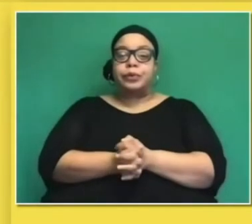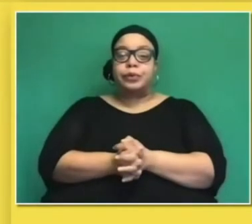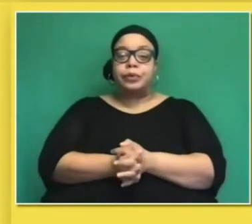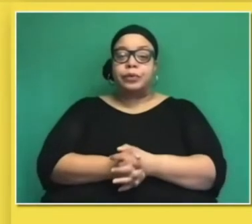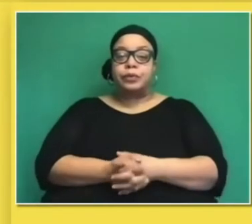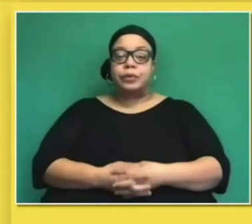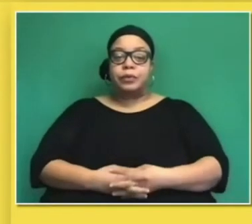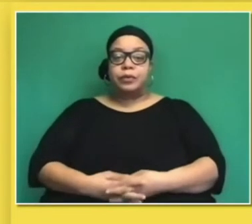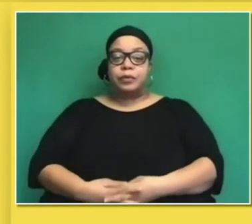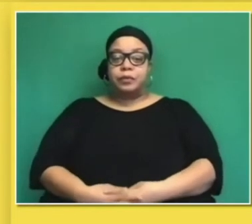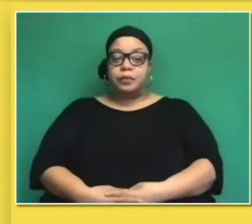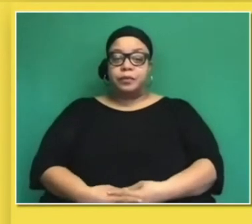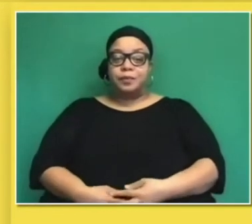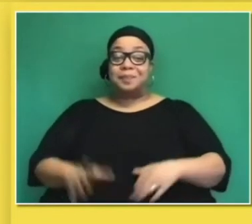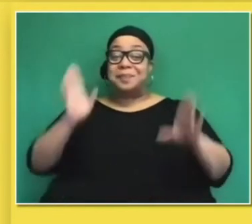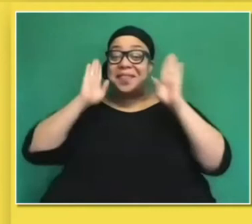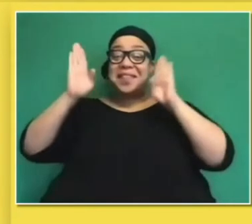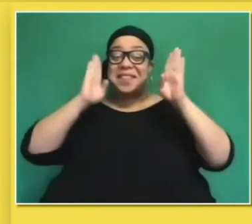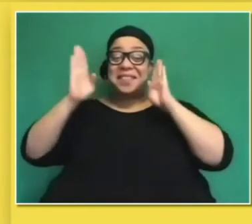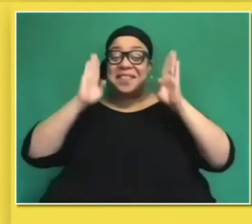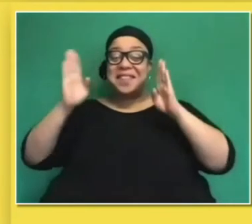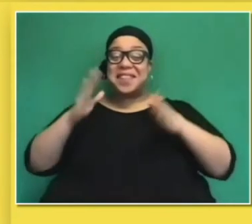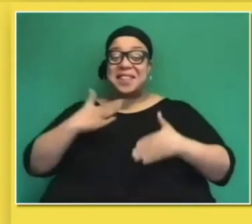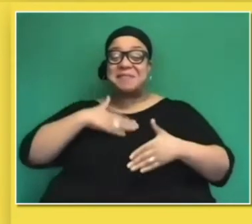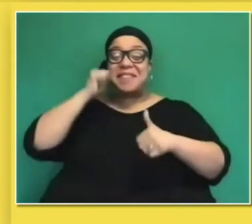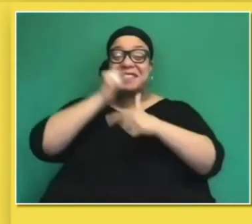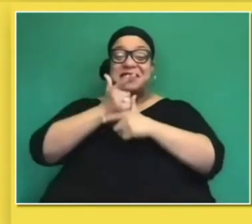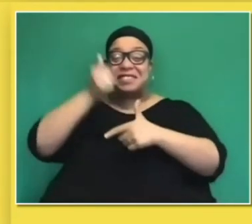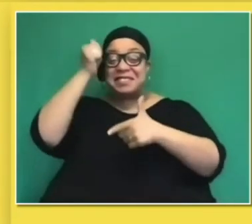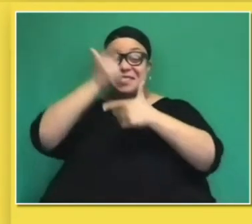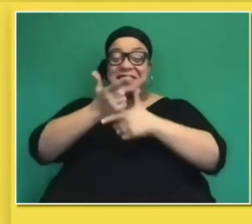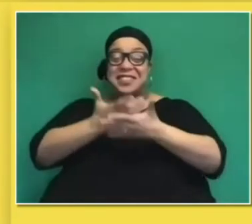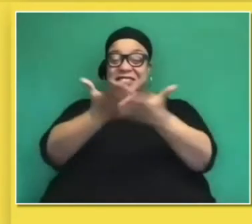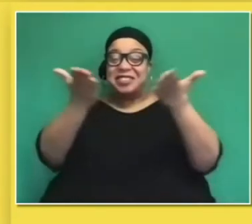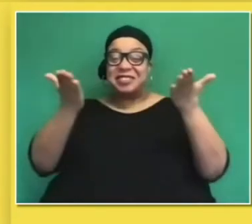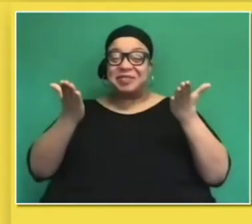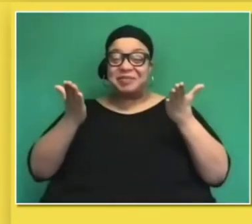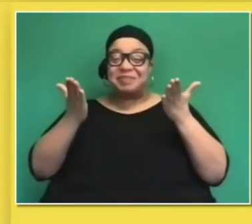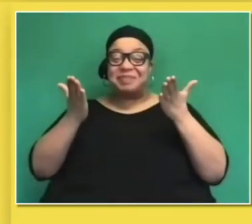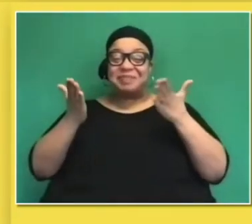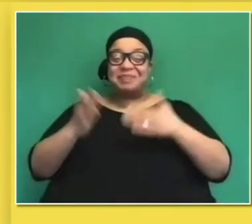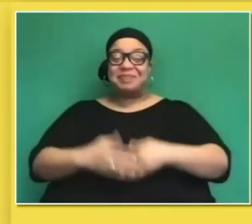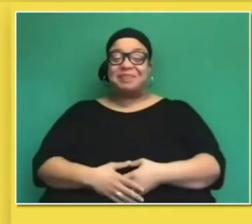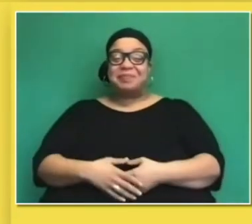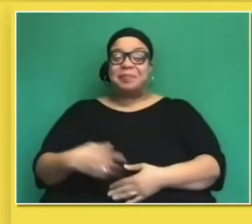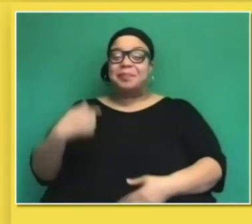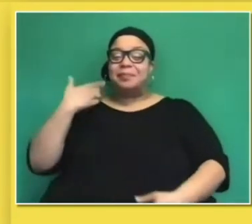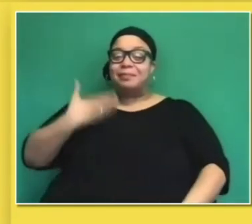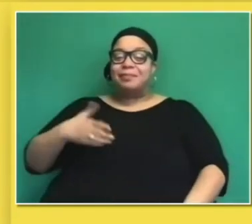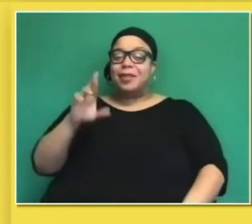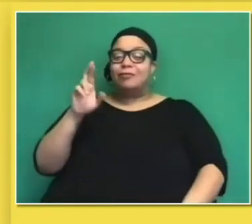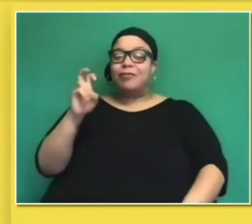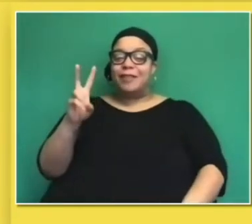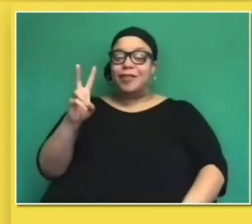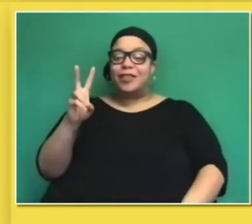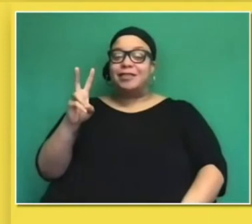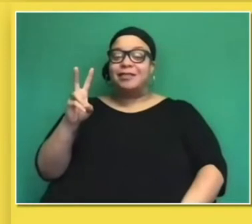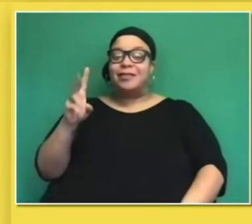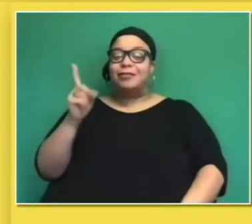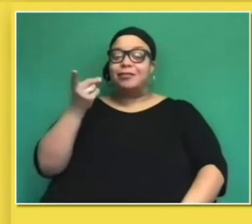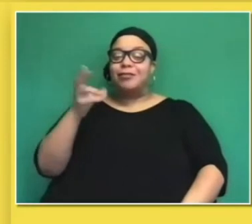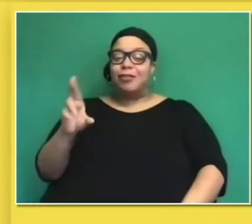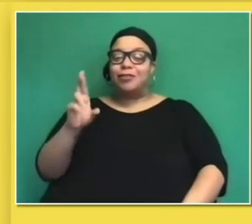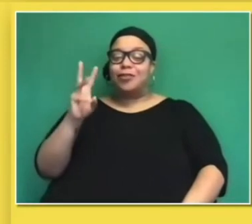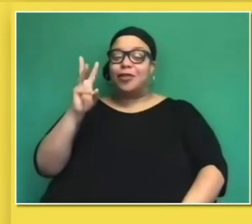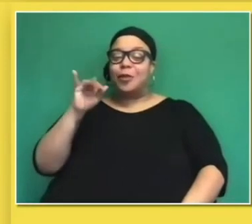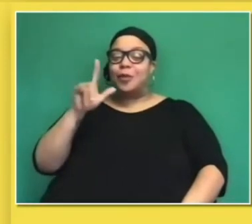Hello, all my brothers and sisters across the nation. I'm Reverend Dr. William J. Barber II, co-chair of the Poor People's Campaign, a